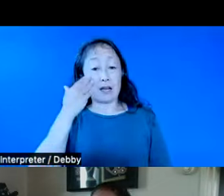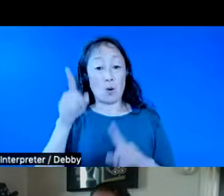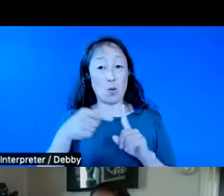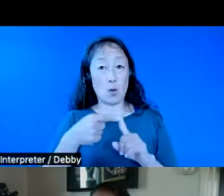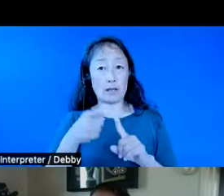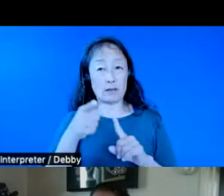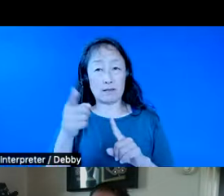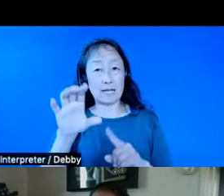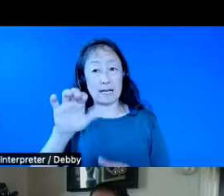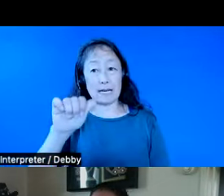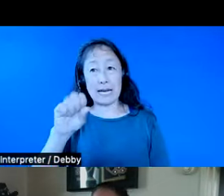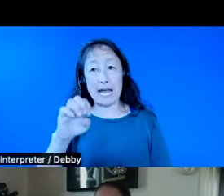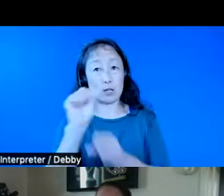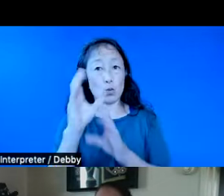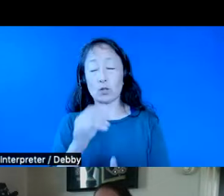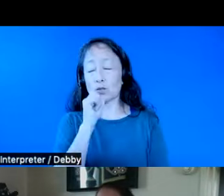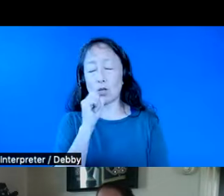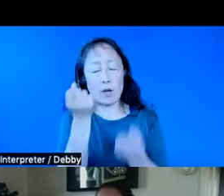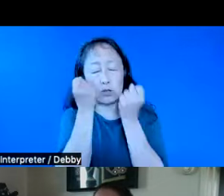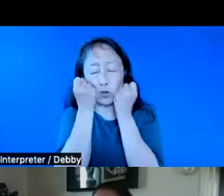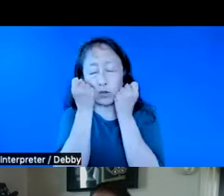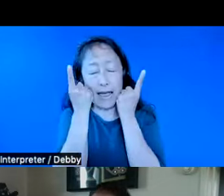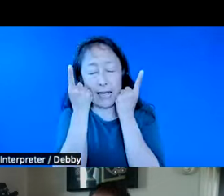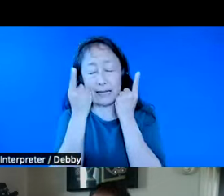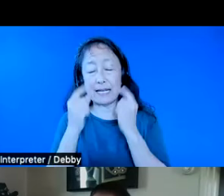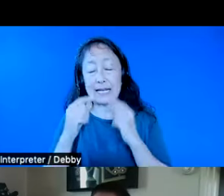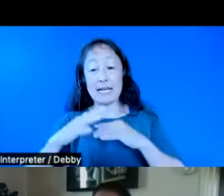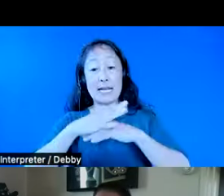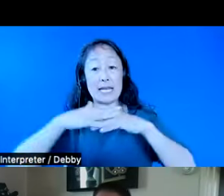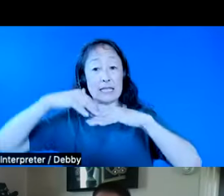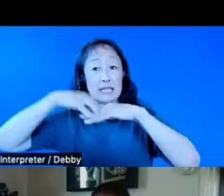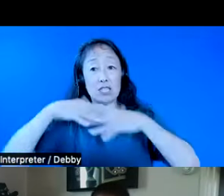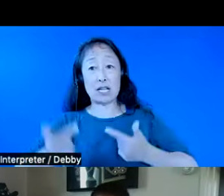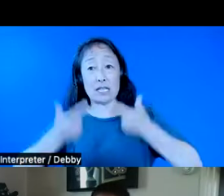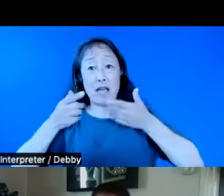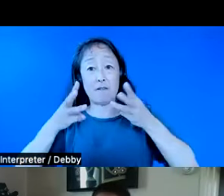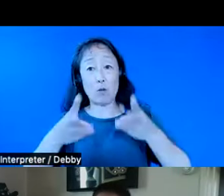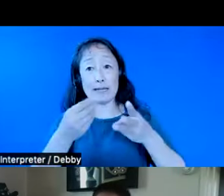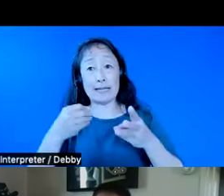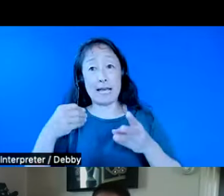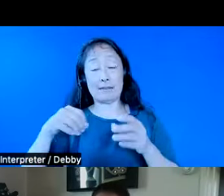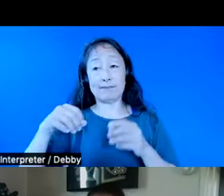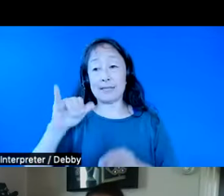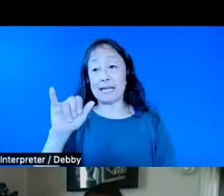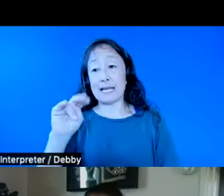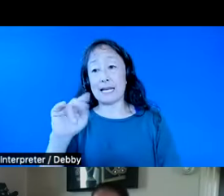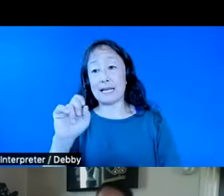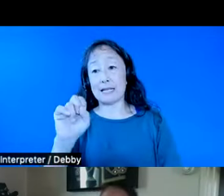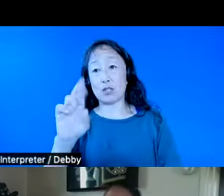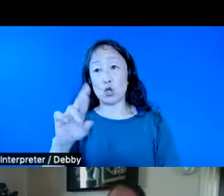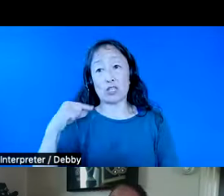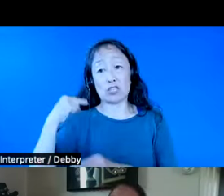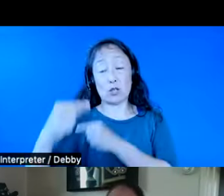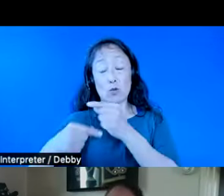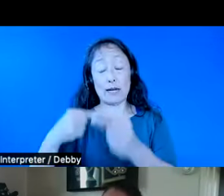don't understand Indigenous lifeways and intergenerational trauma. So the little girl is on life